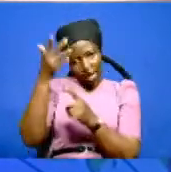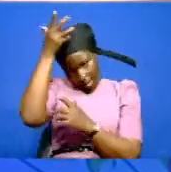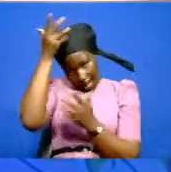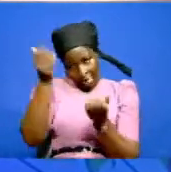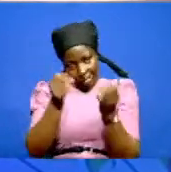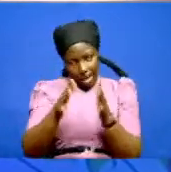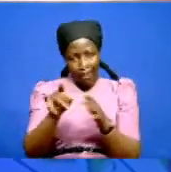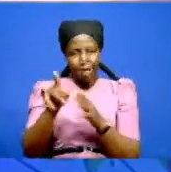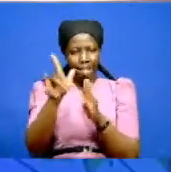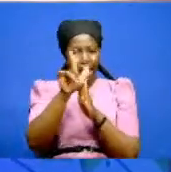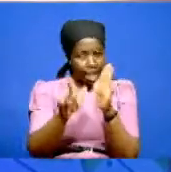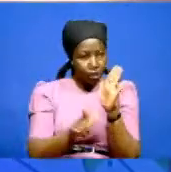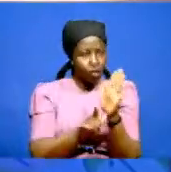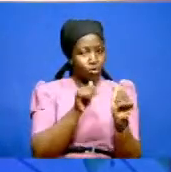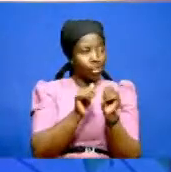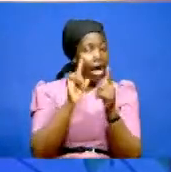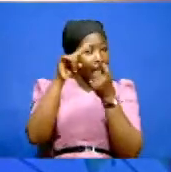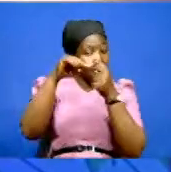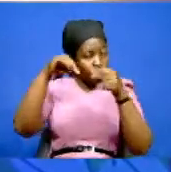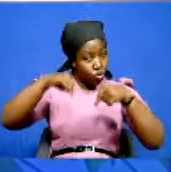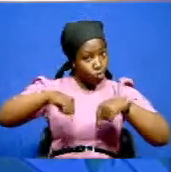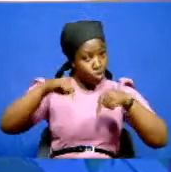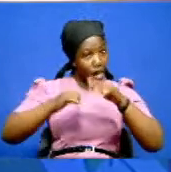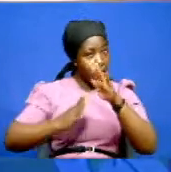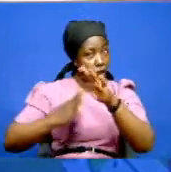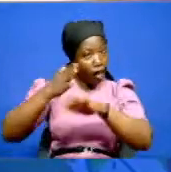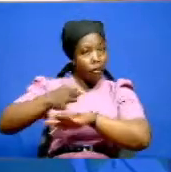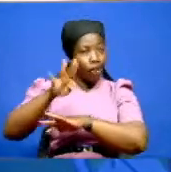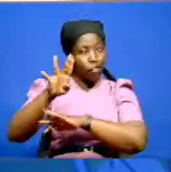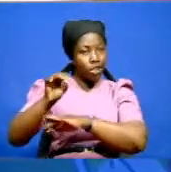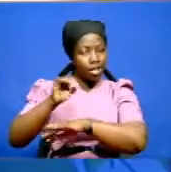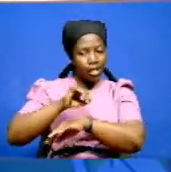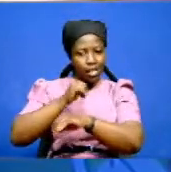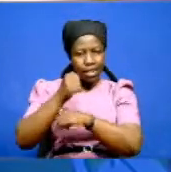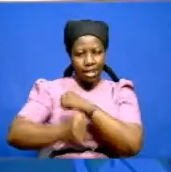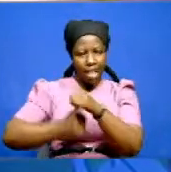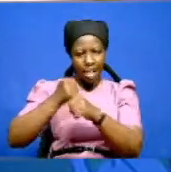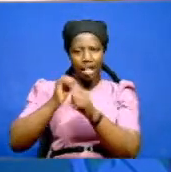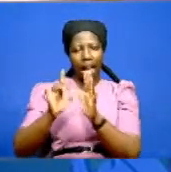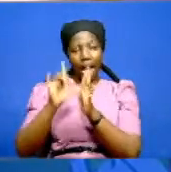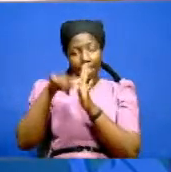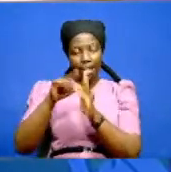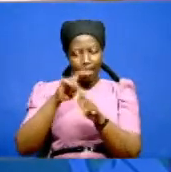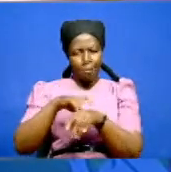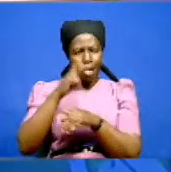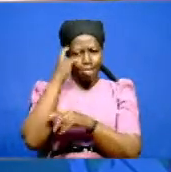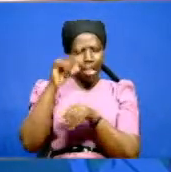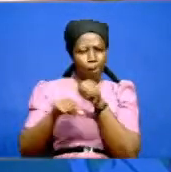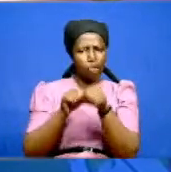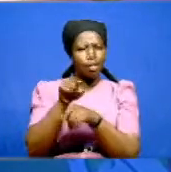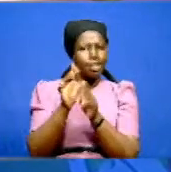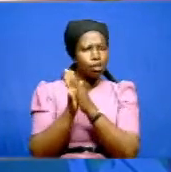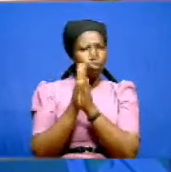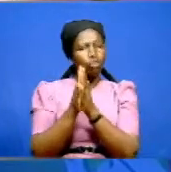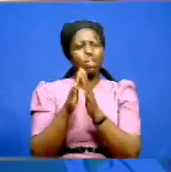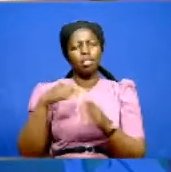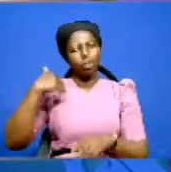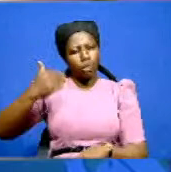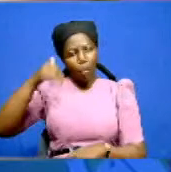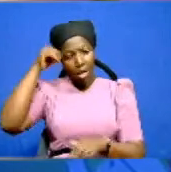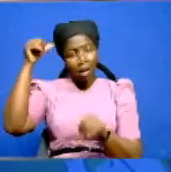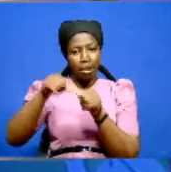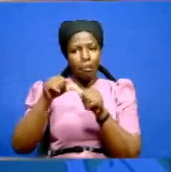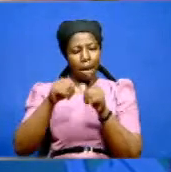It's a lesson that up to today, over 40 years later, when I think about it, it always reminds